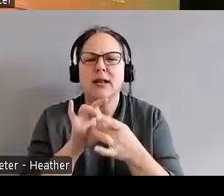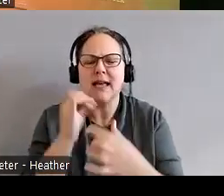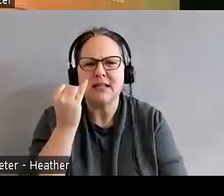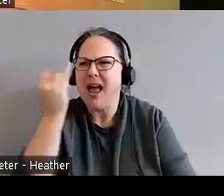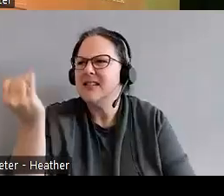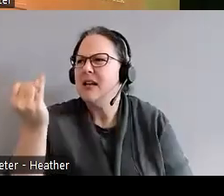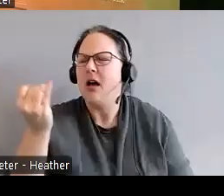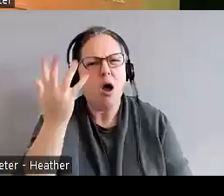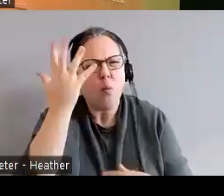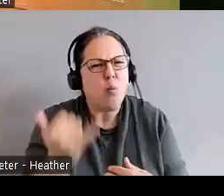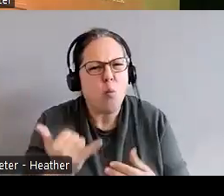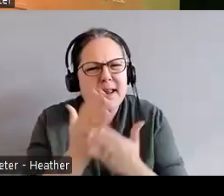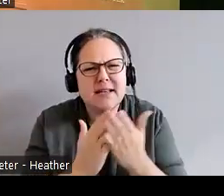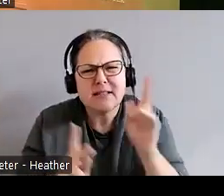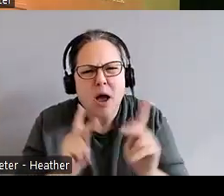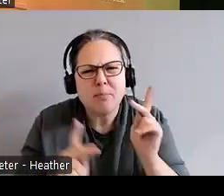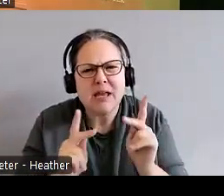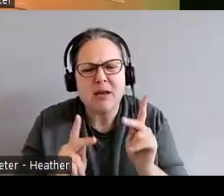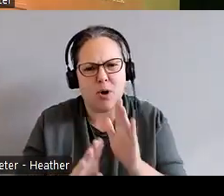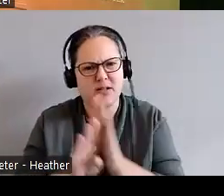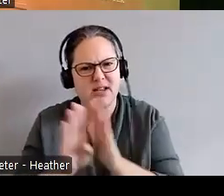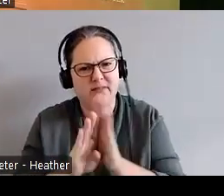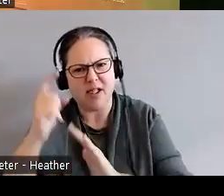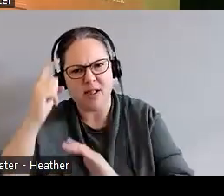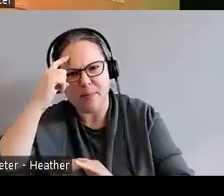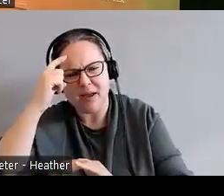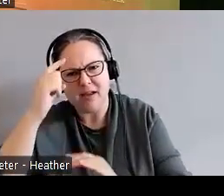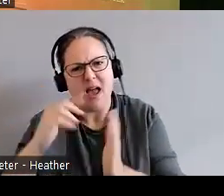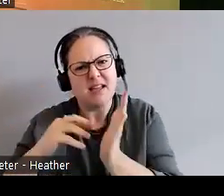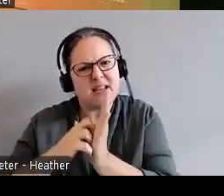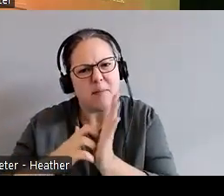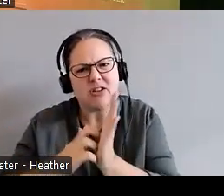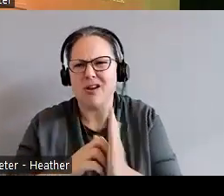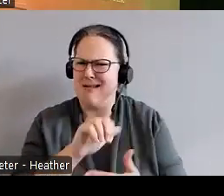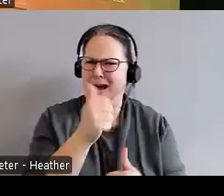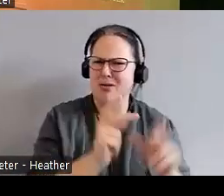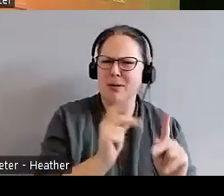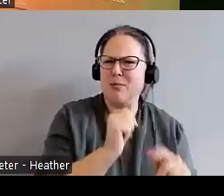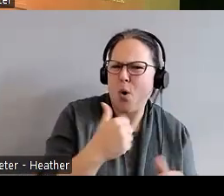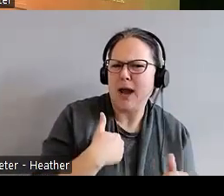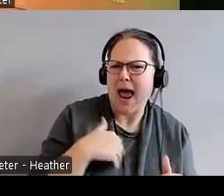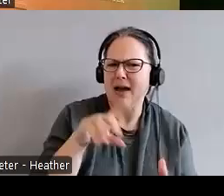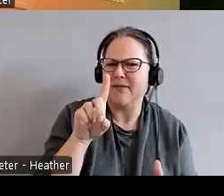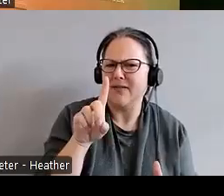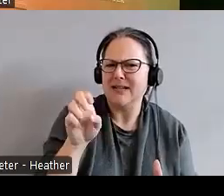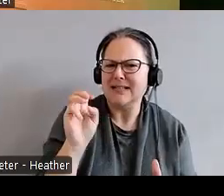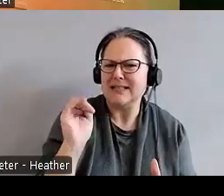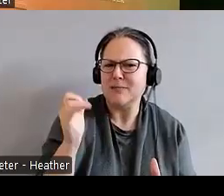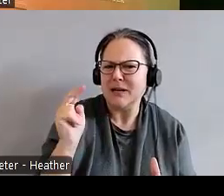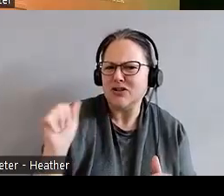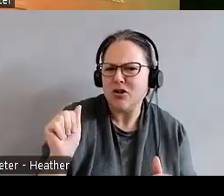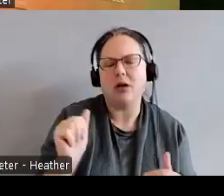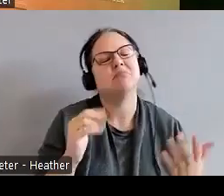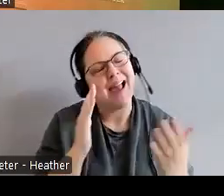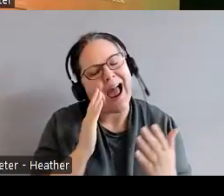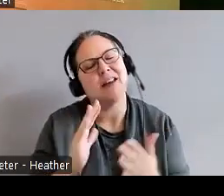people develop dementia and why some people don't develop dementia. Now, there are lots of different factors, like genetic